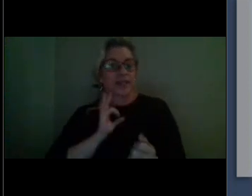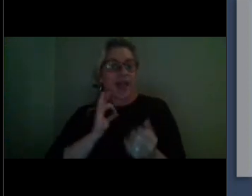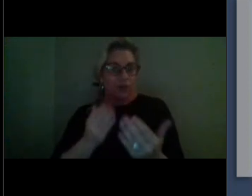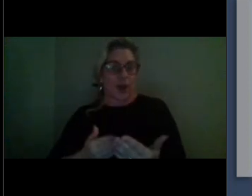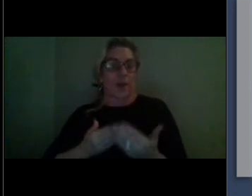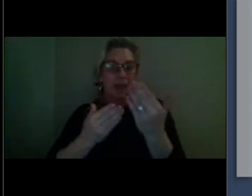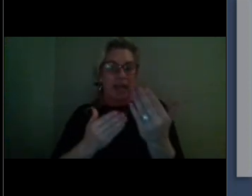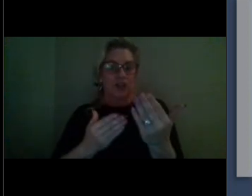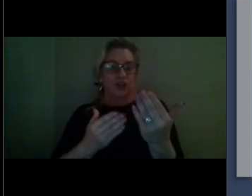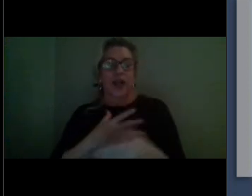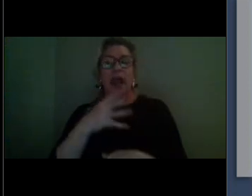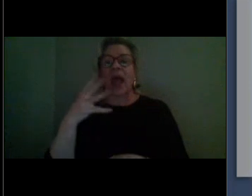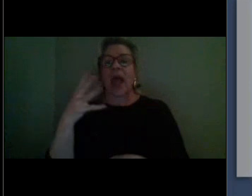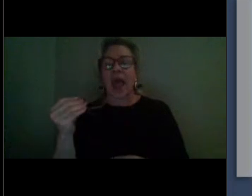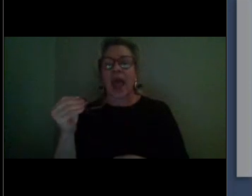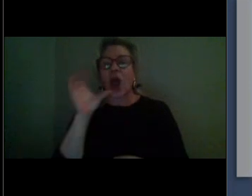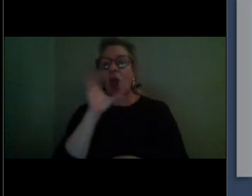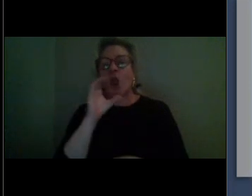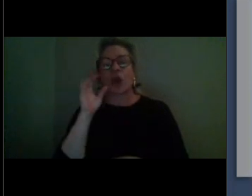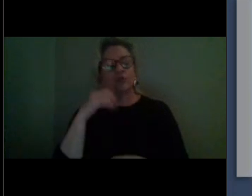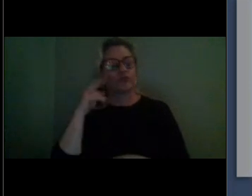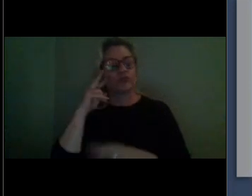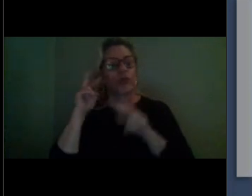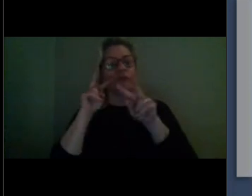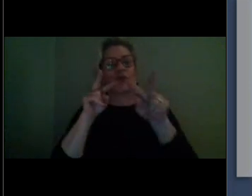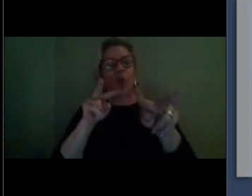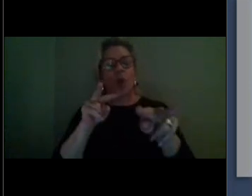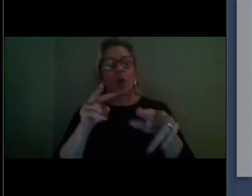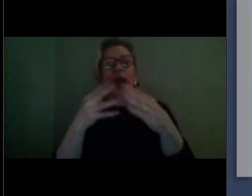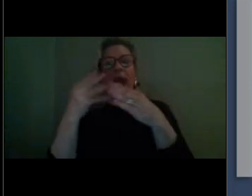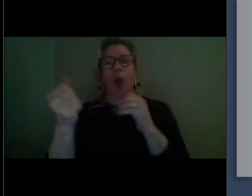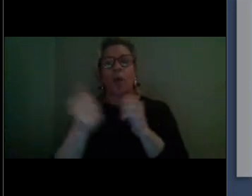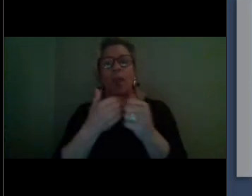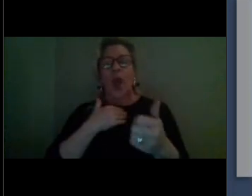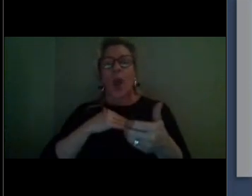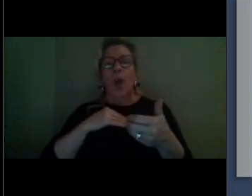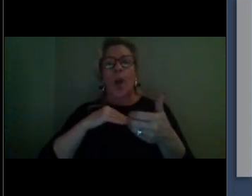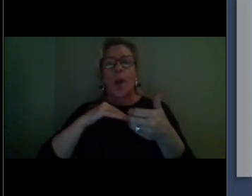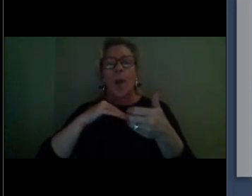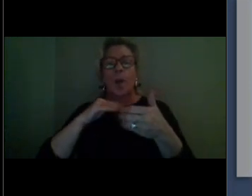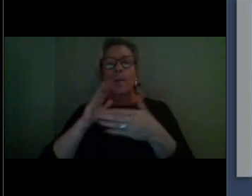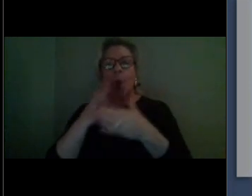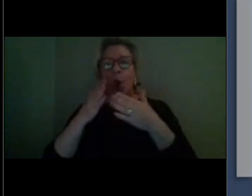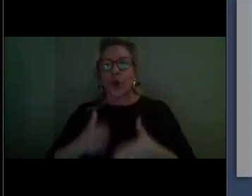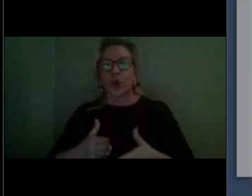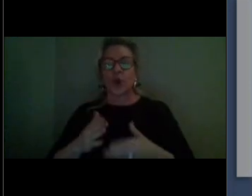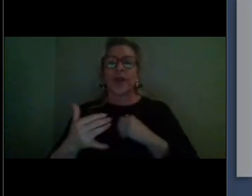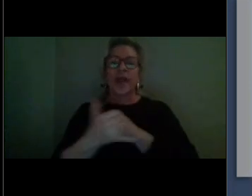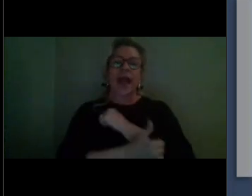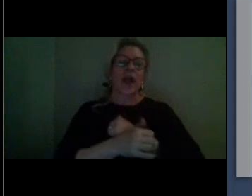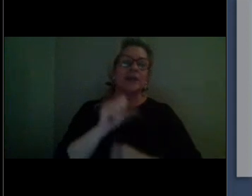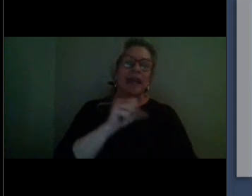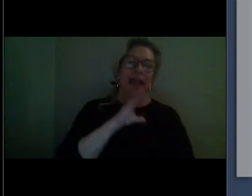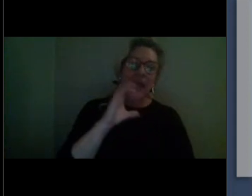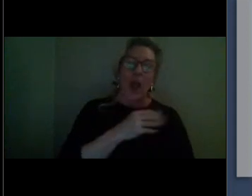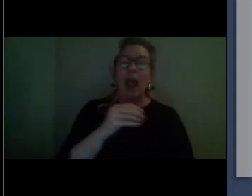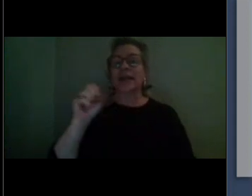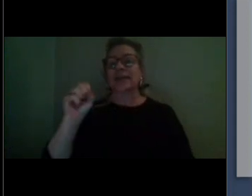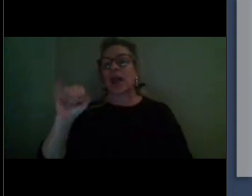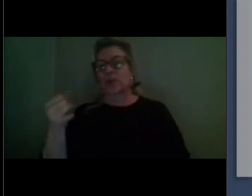recommendation and look forward to getting out there with our partners, the County of Santa Clara and the City of San